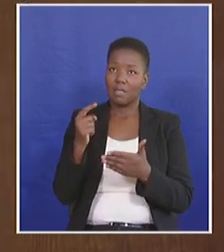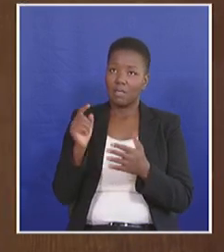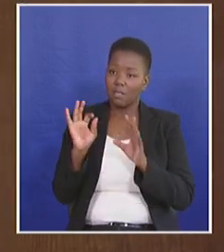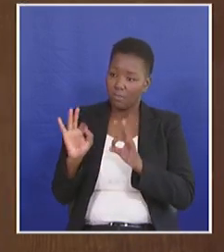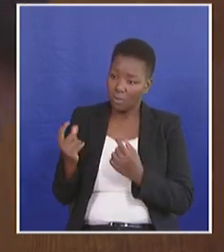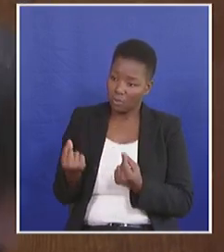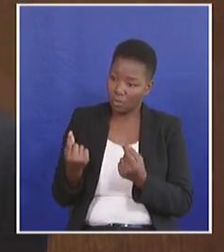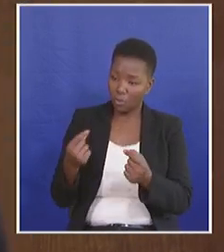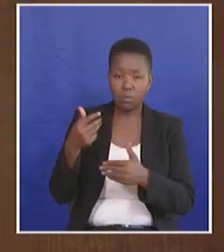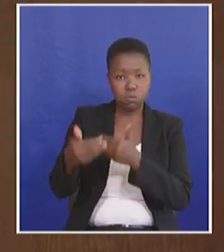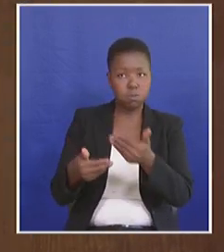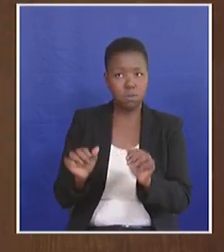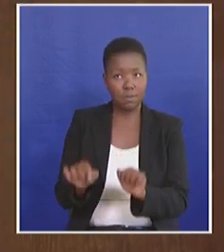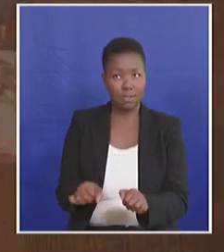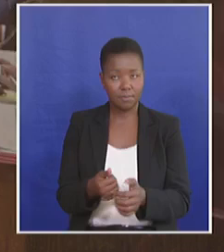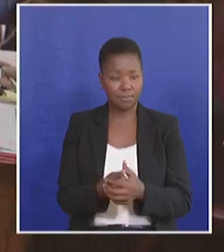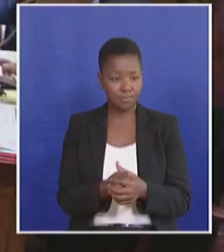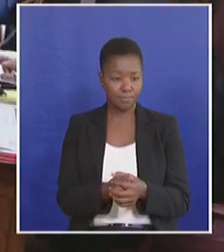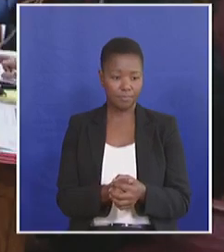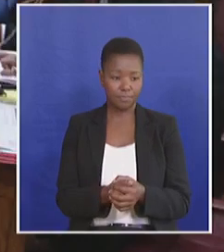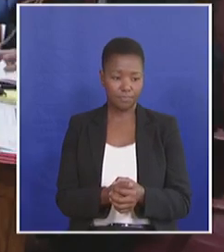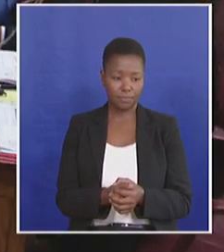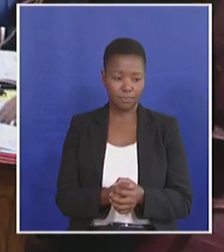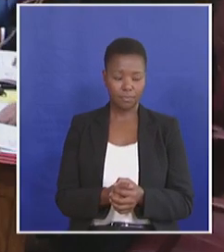you. The Honourable Minister.